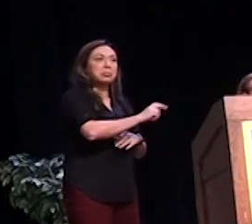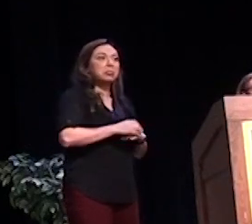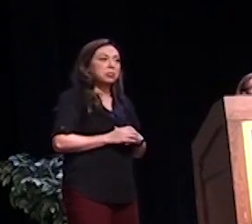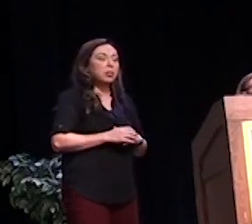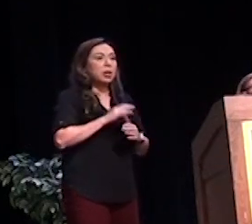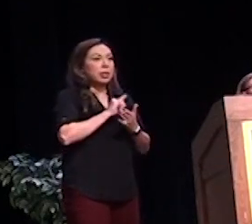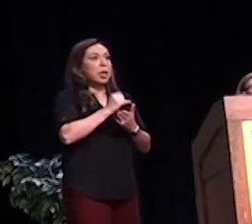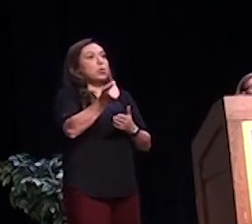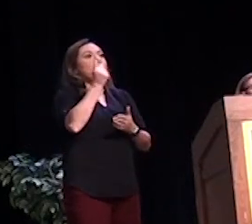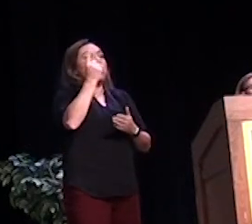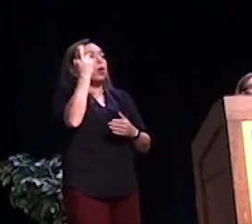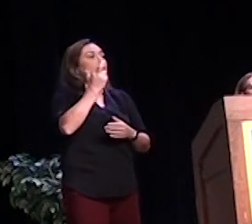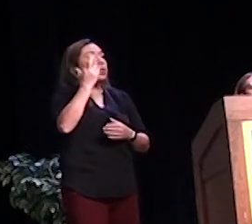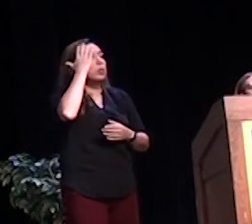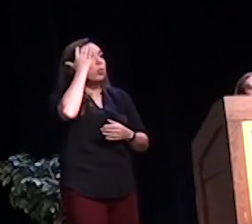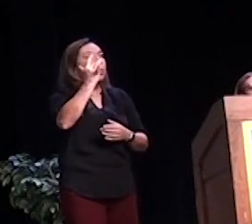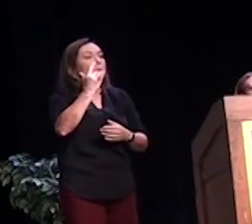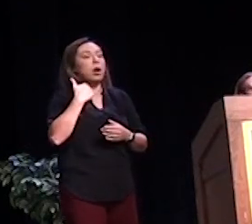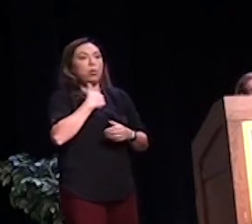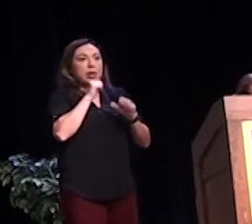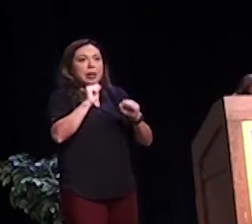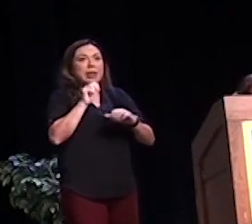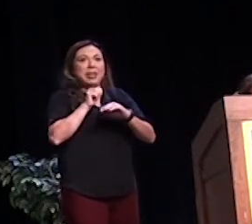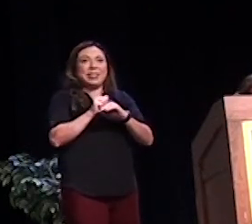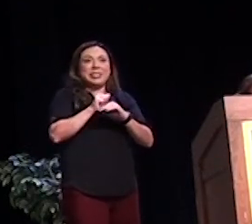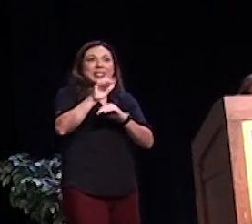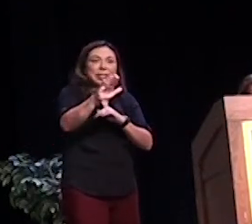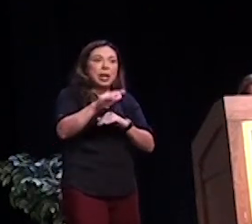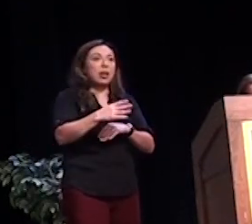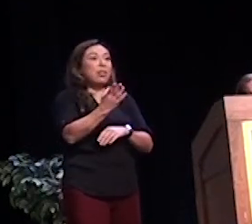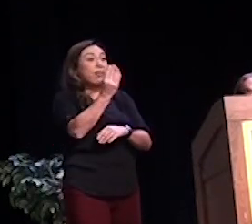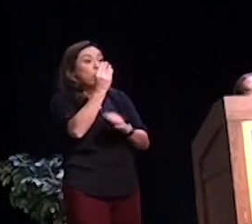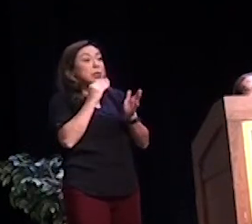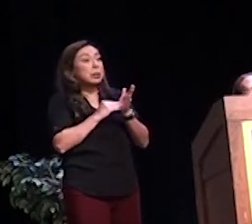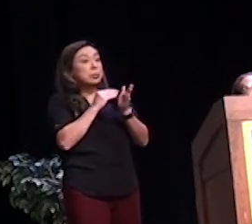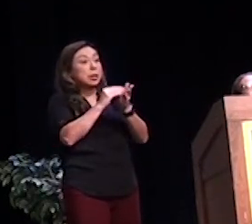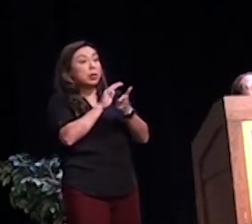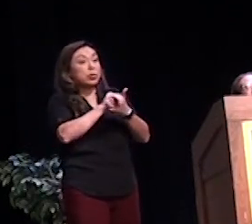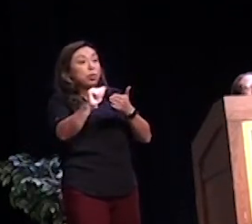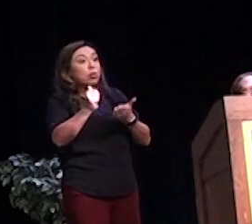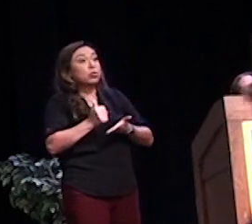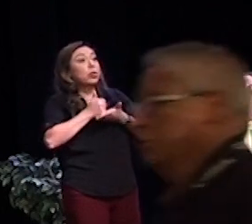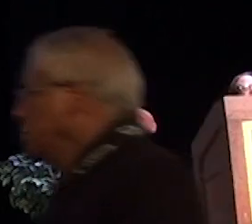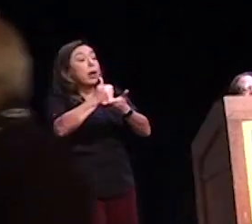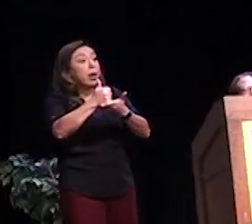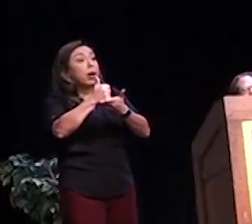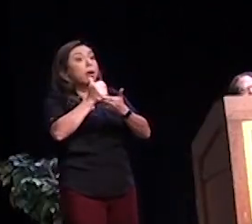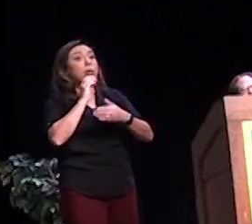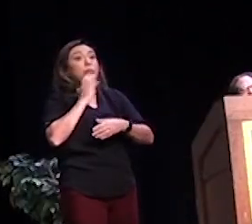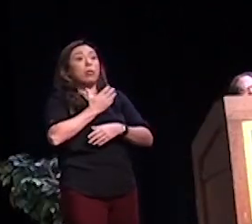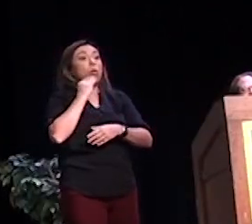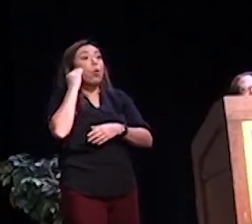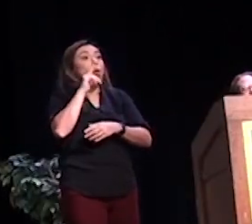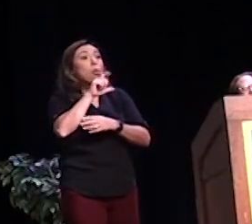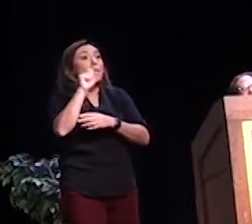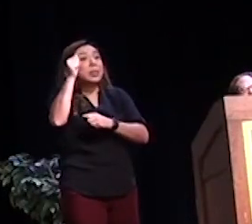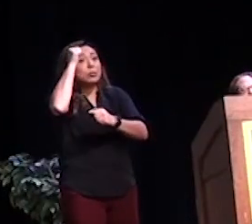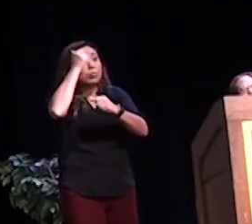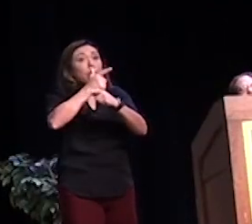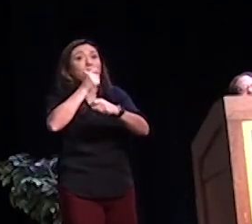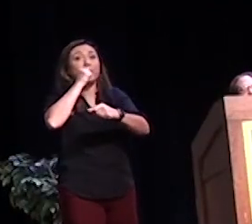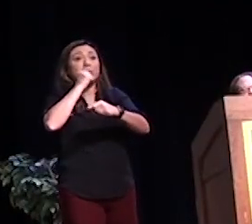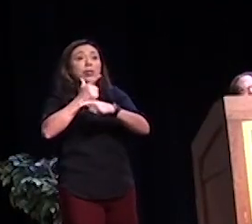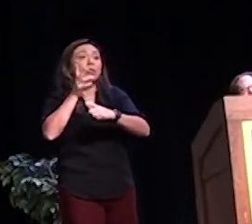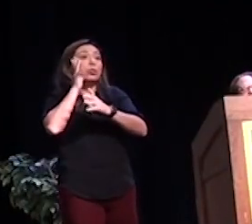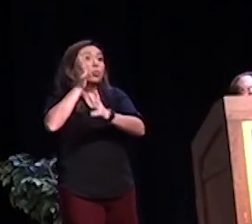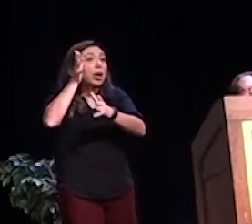one of the reasons why we were able to send $14 million to help our homeless brothers and sisters and grandparents and